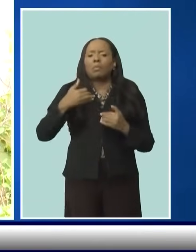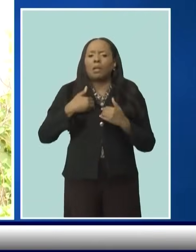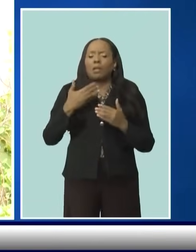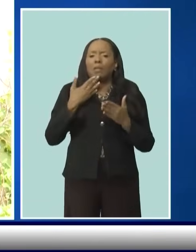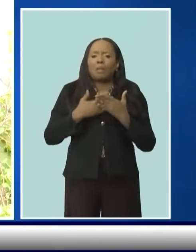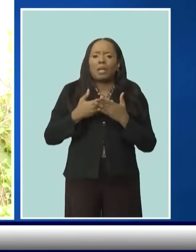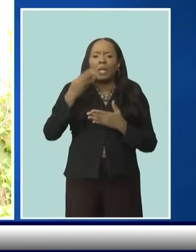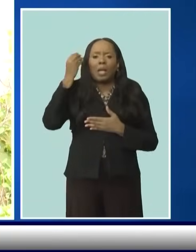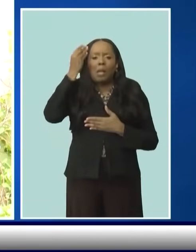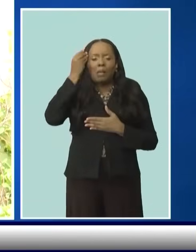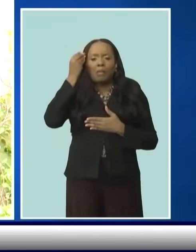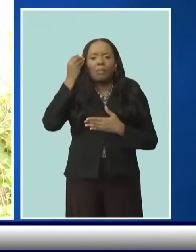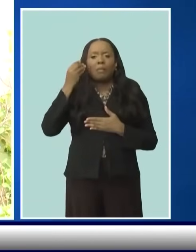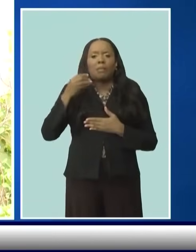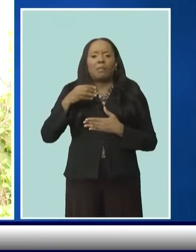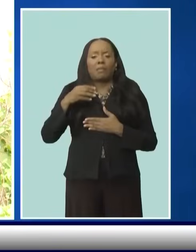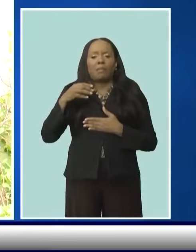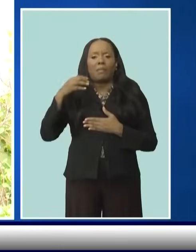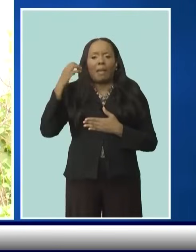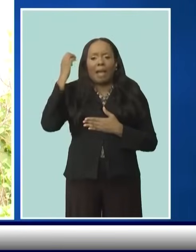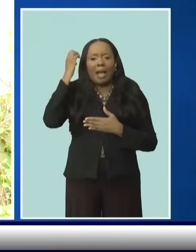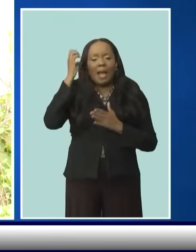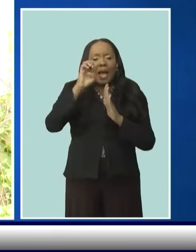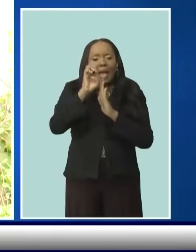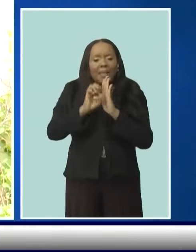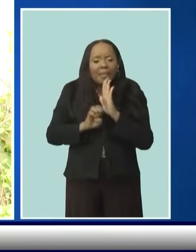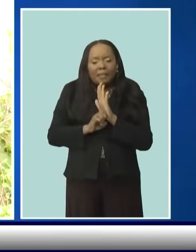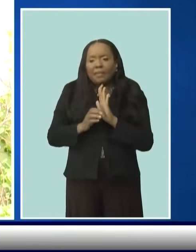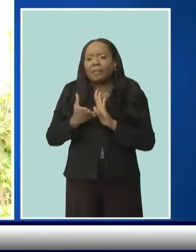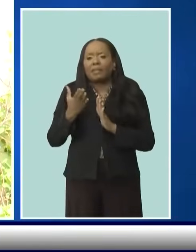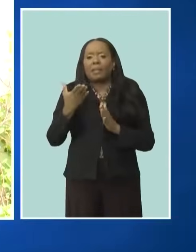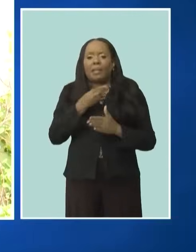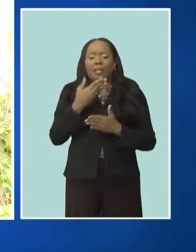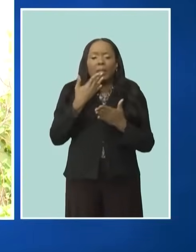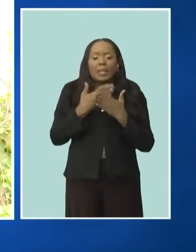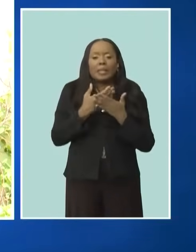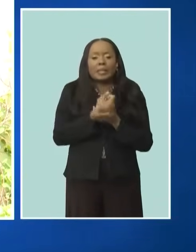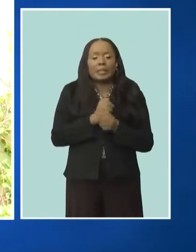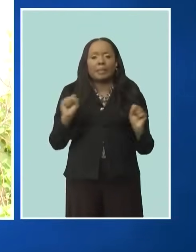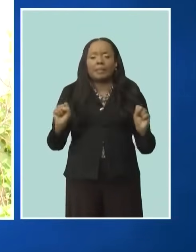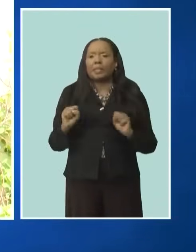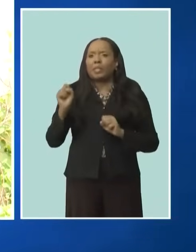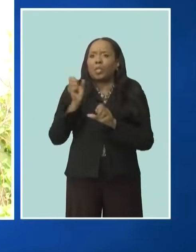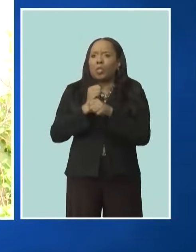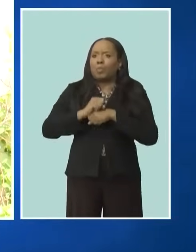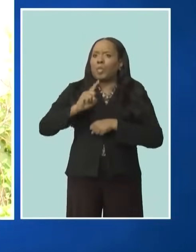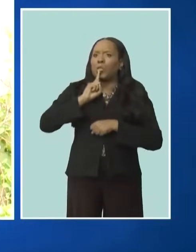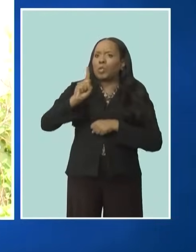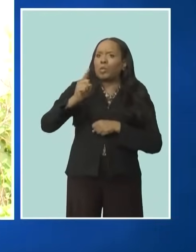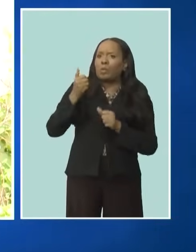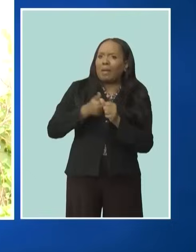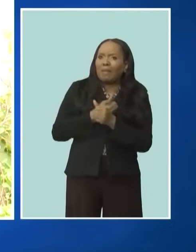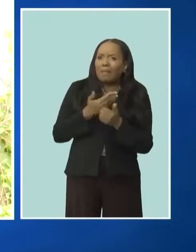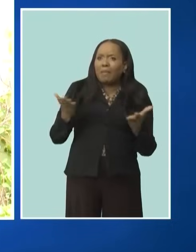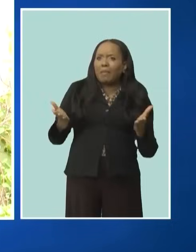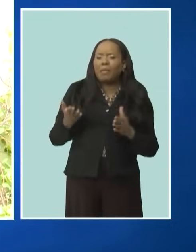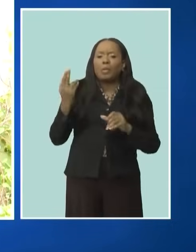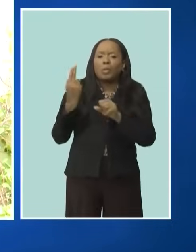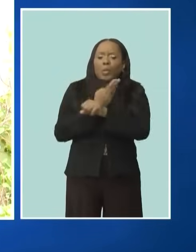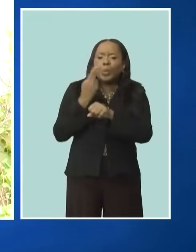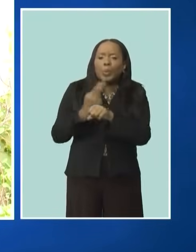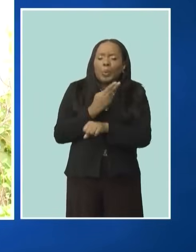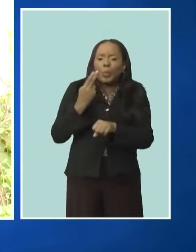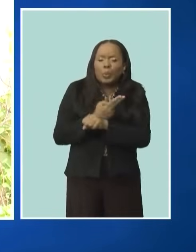ethics, equity, and patient safety above all else. We must ensure that these tools are used to augment